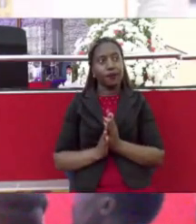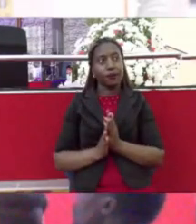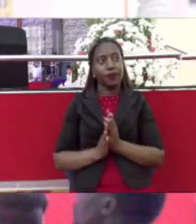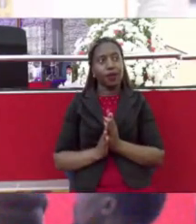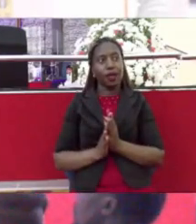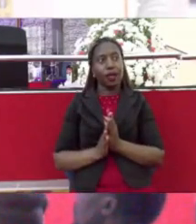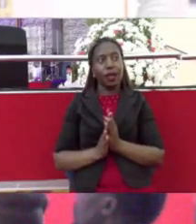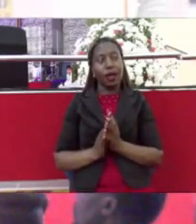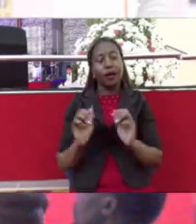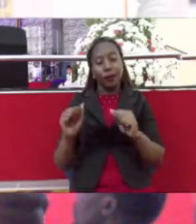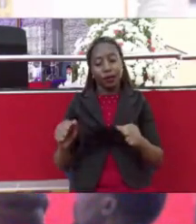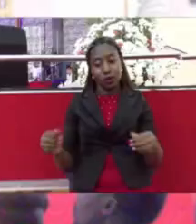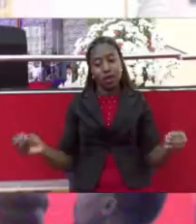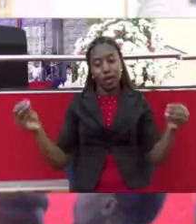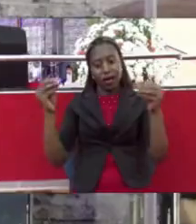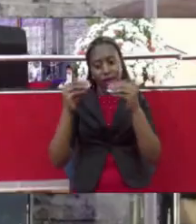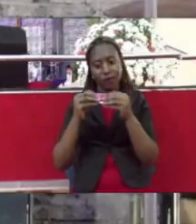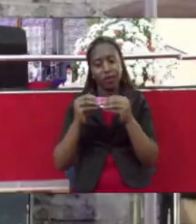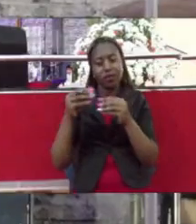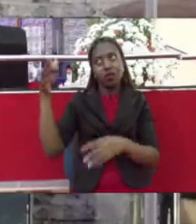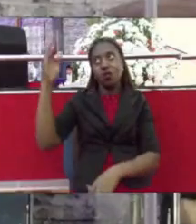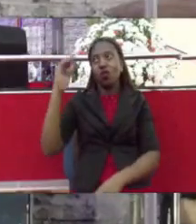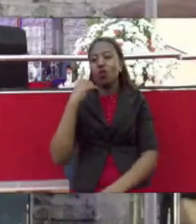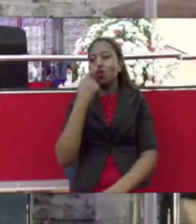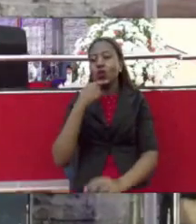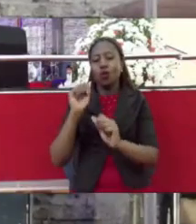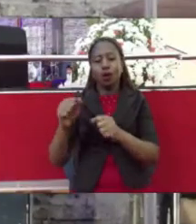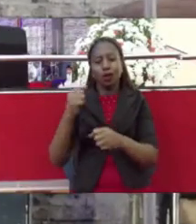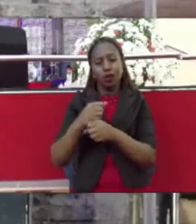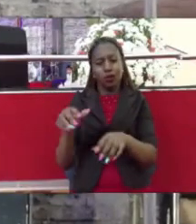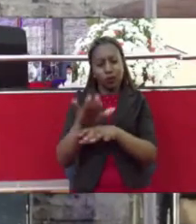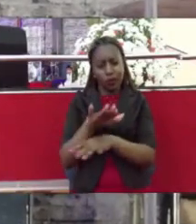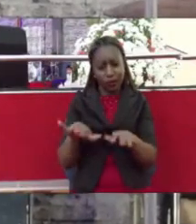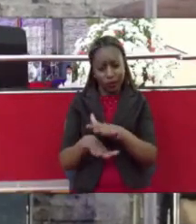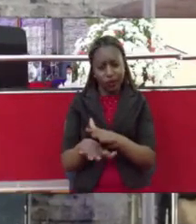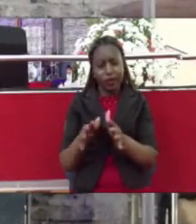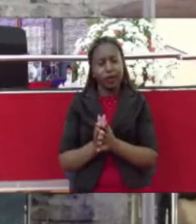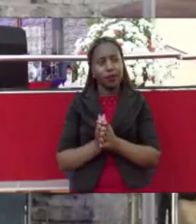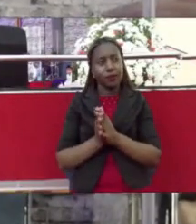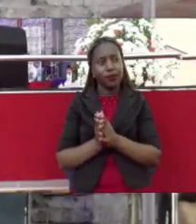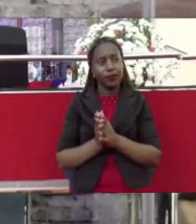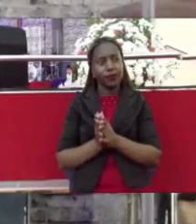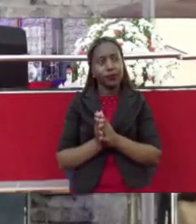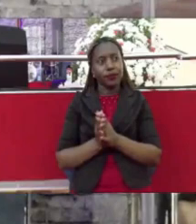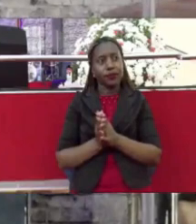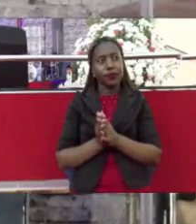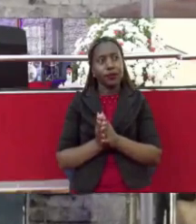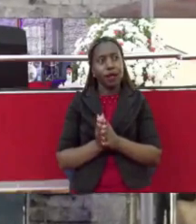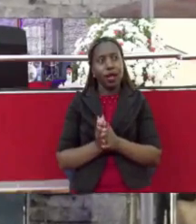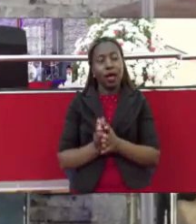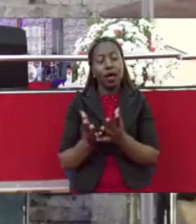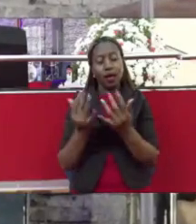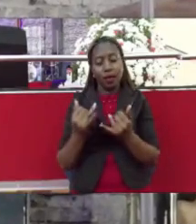limited. The limited meets the limitless. Iliyopungua inakutana na isiyopungua. And others speak into our lives.